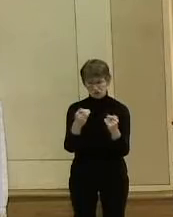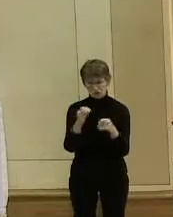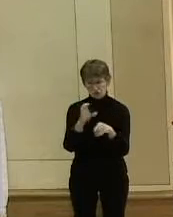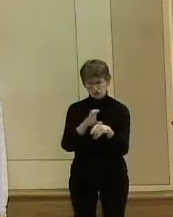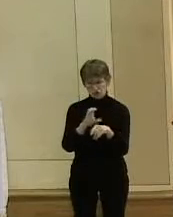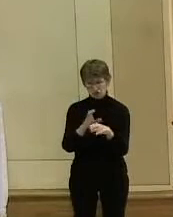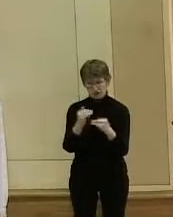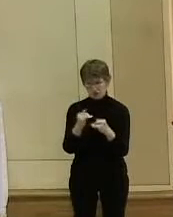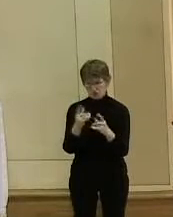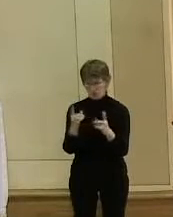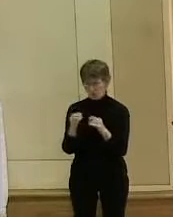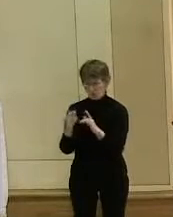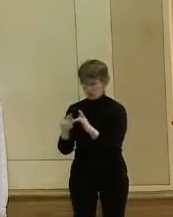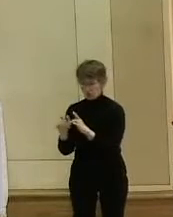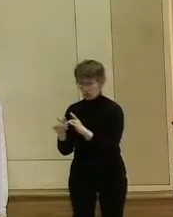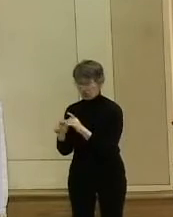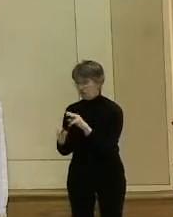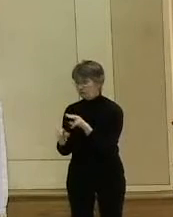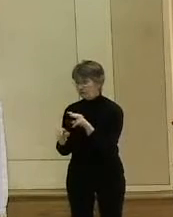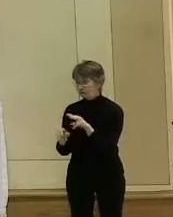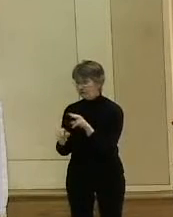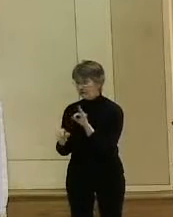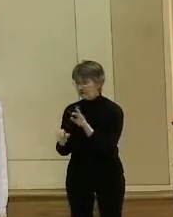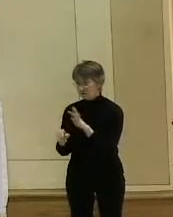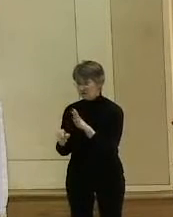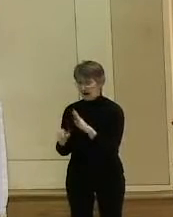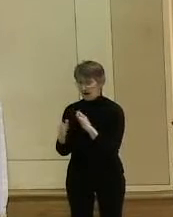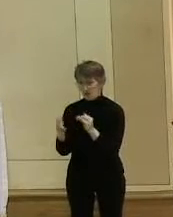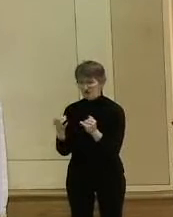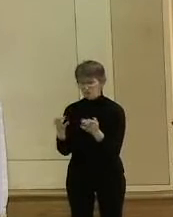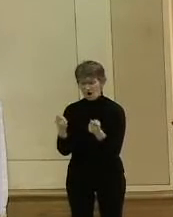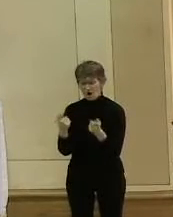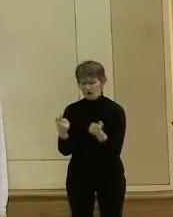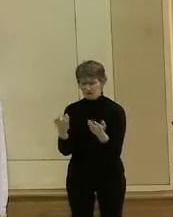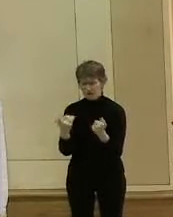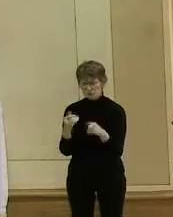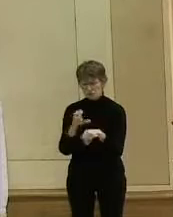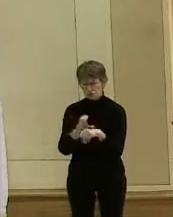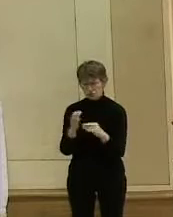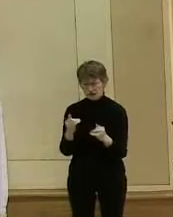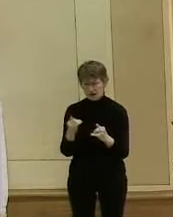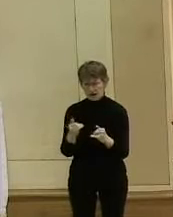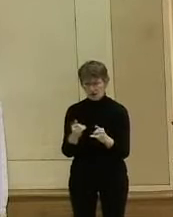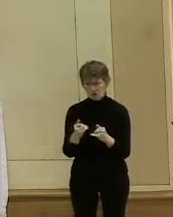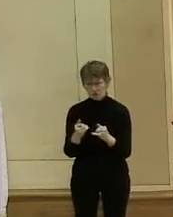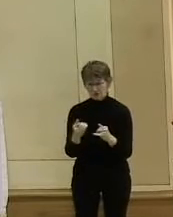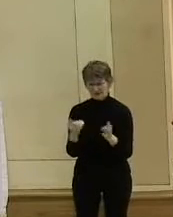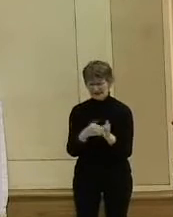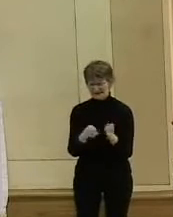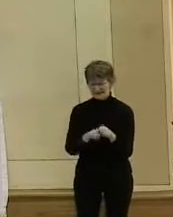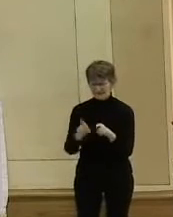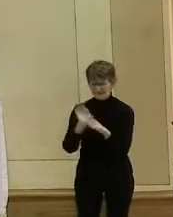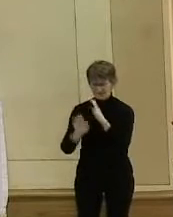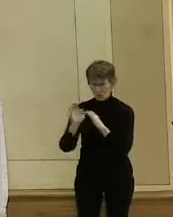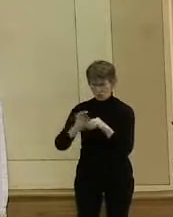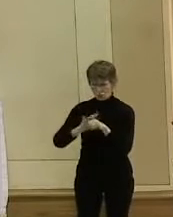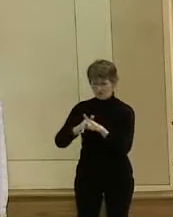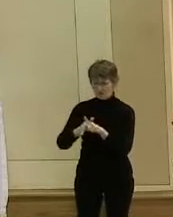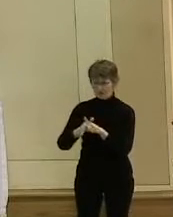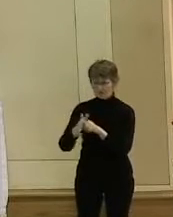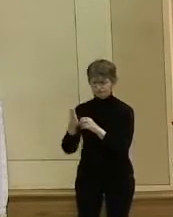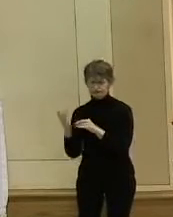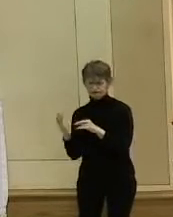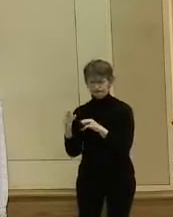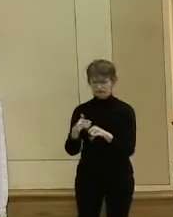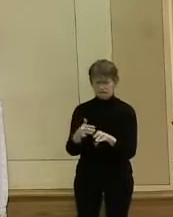of our people that haven't come. There's 207 dioceses in the United States, and we are one of 20